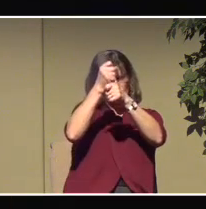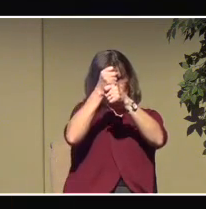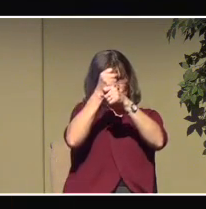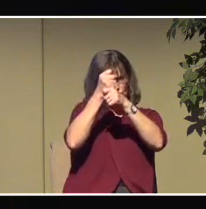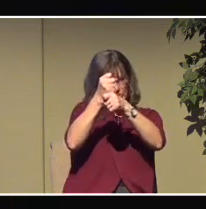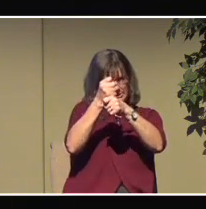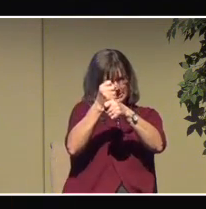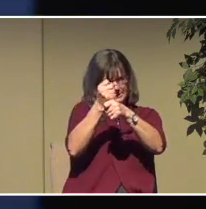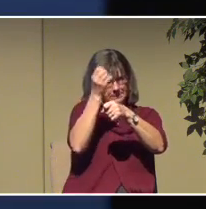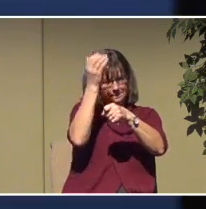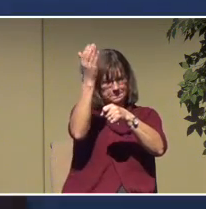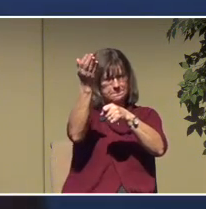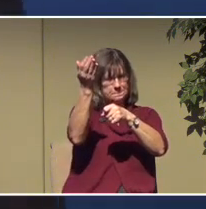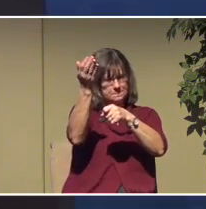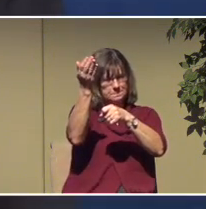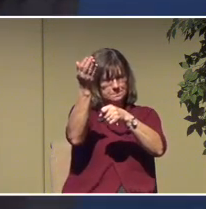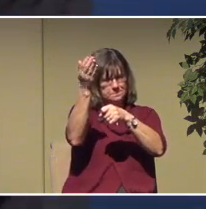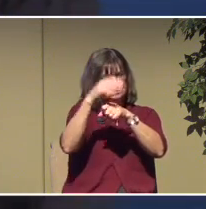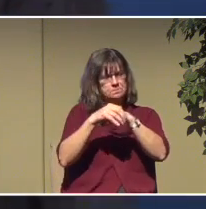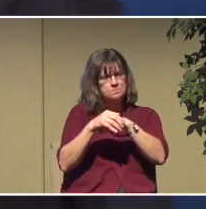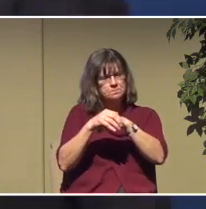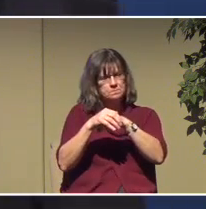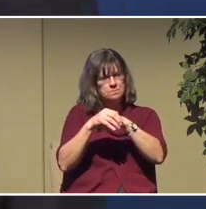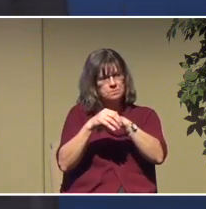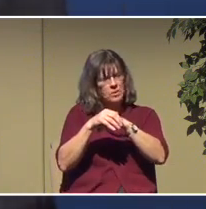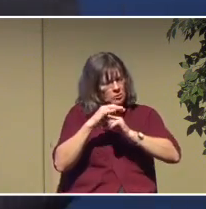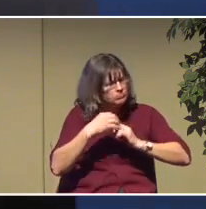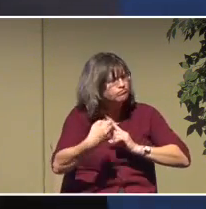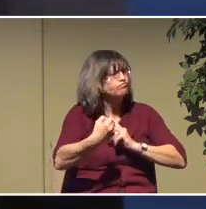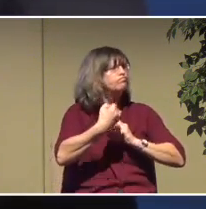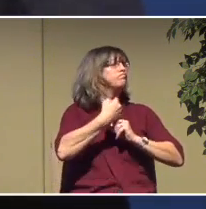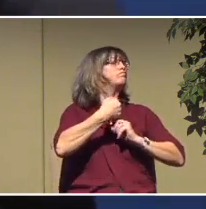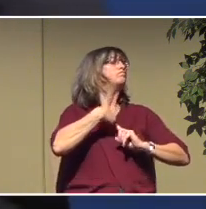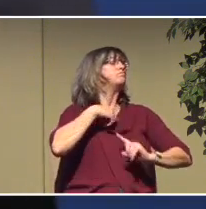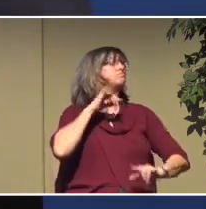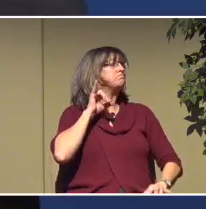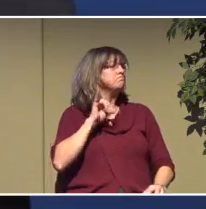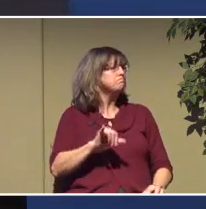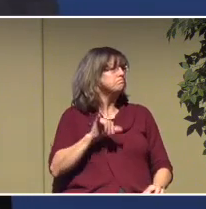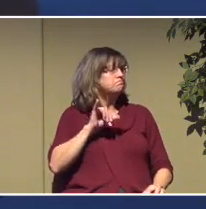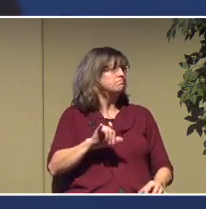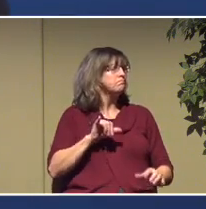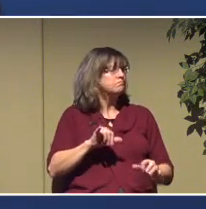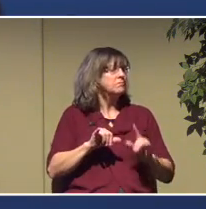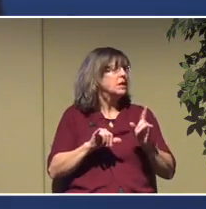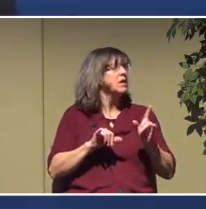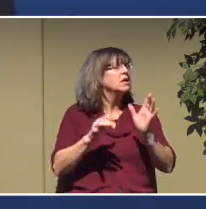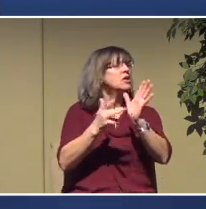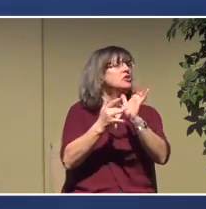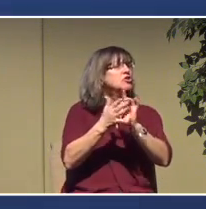The thing that strikes me in this, though, is